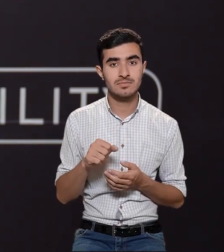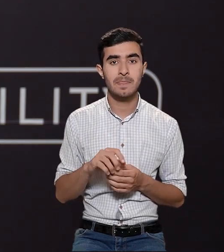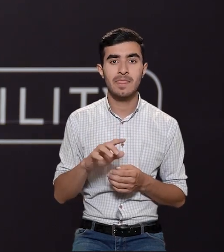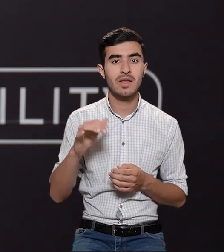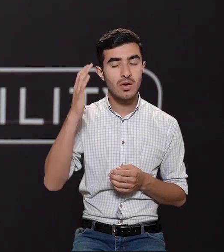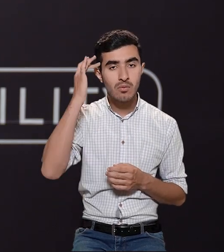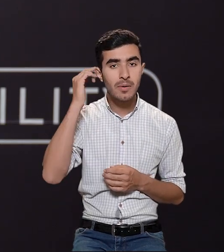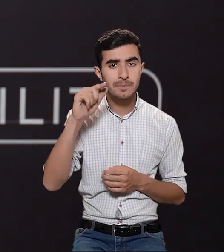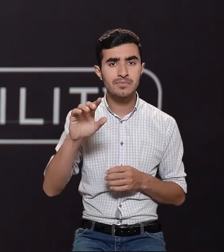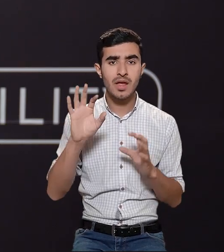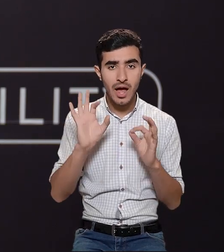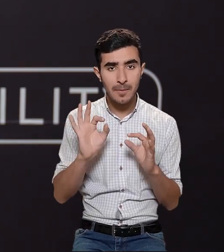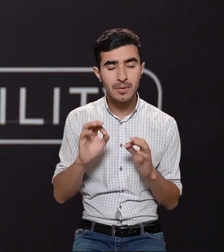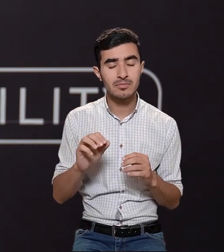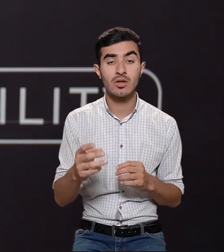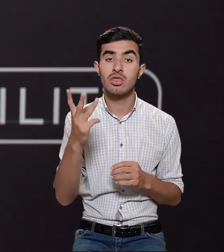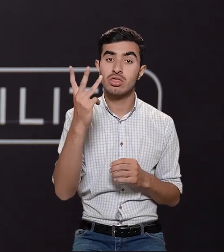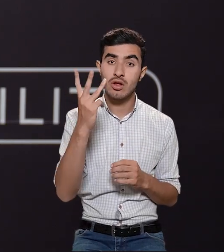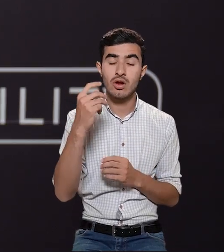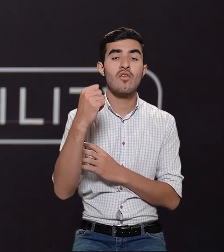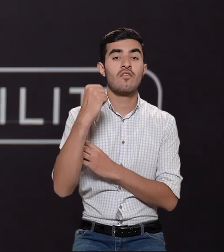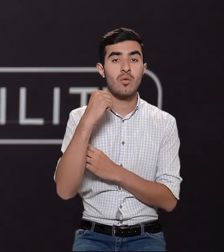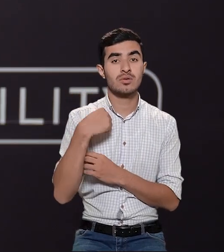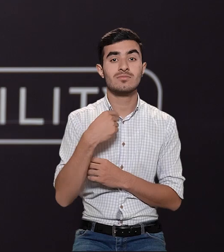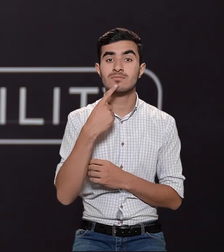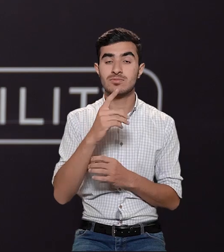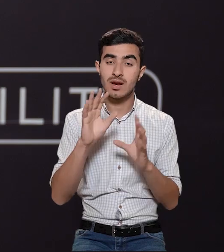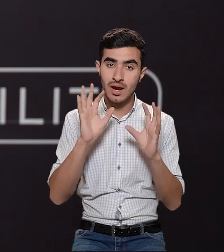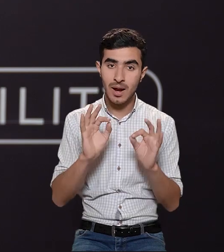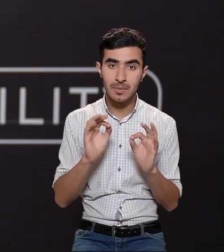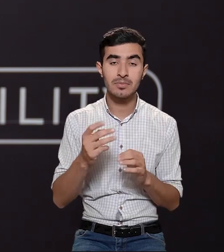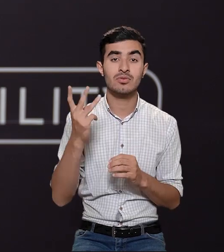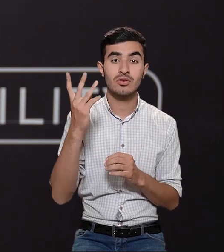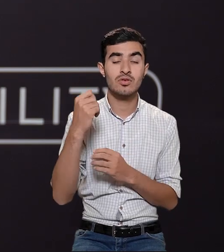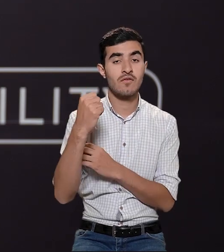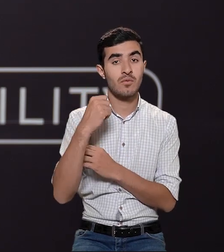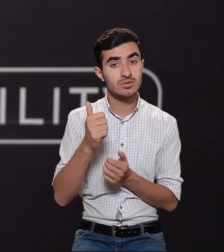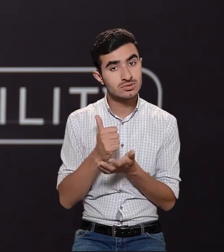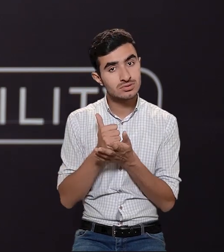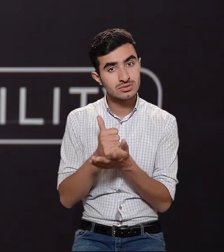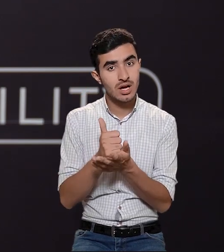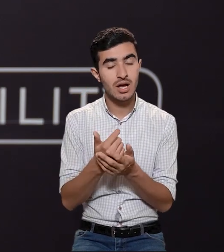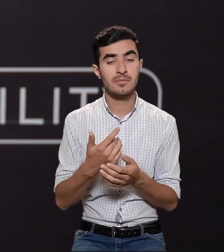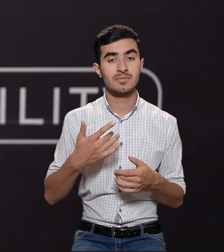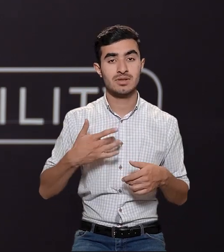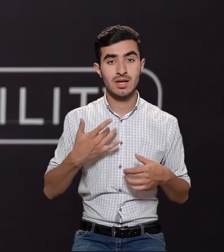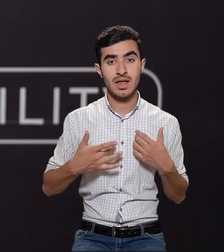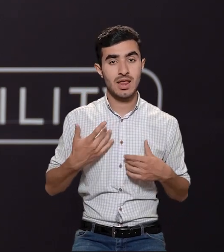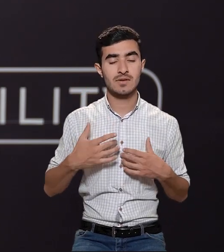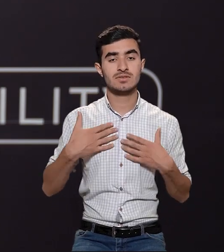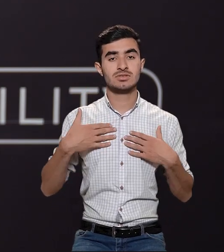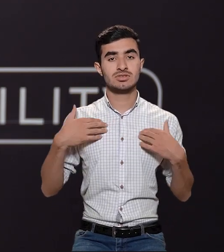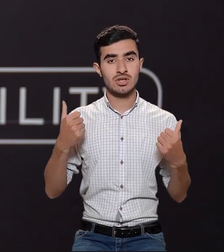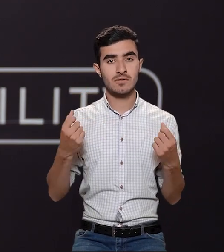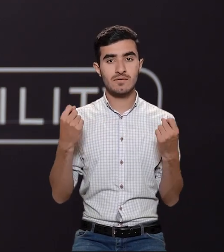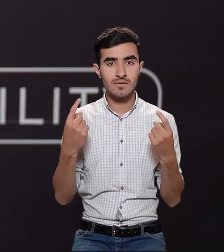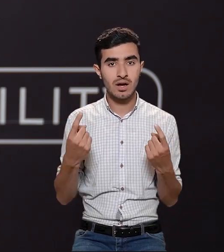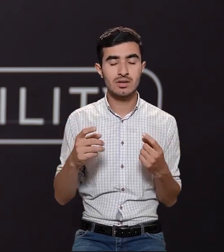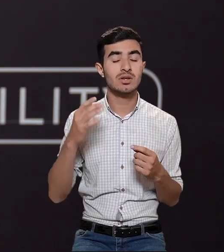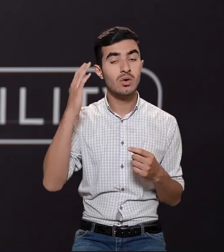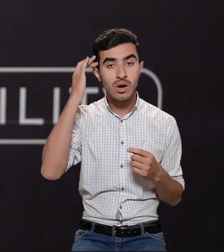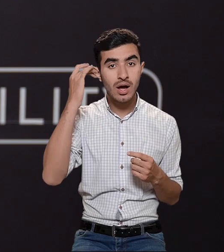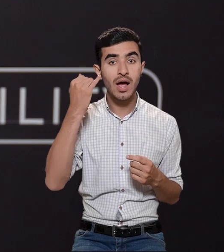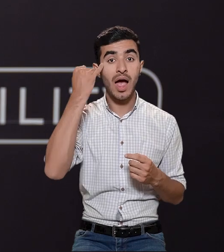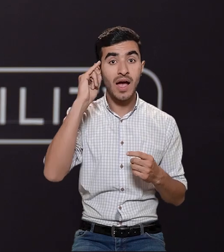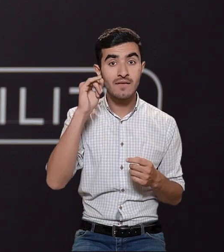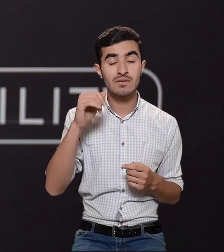about these things, because this is a third force that I was telling you, that this is a third force which helps in the healing of the patient, because if the patient has